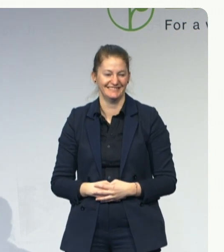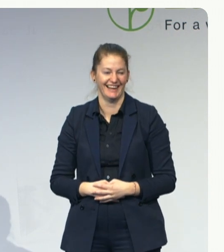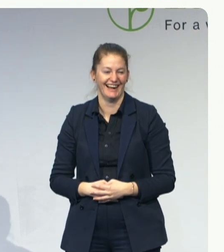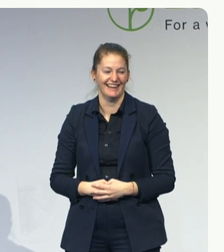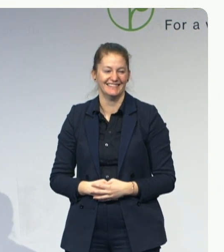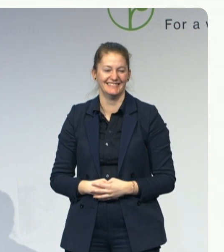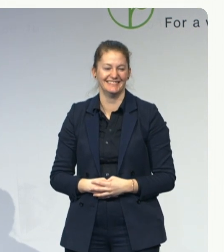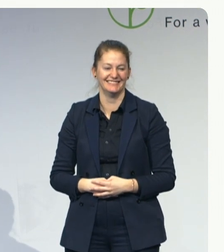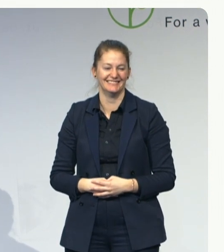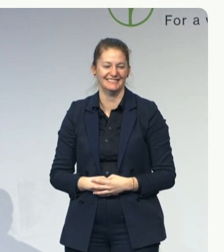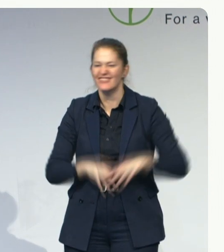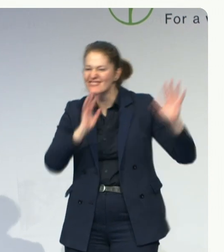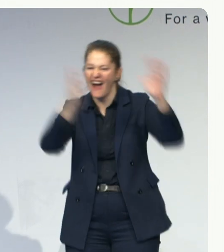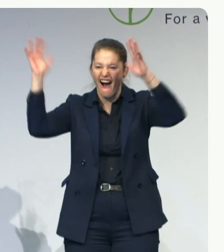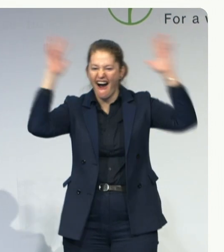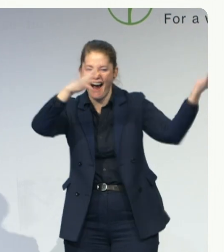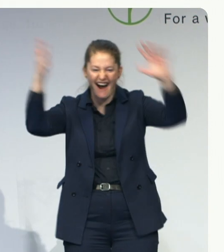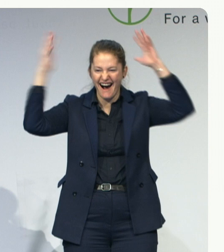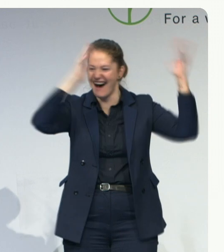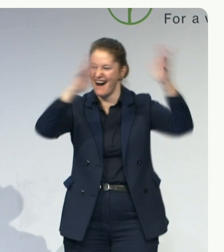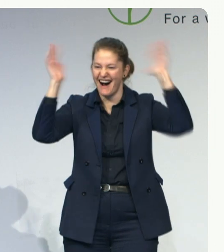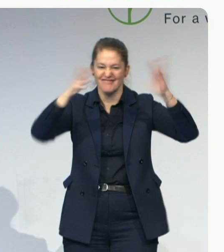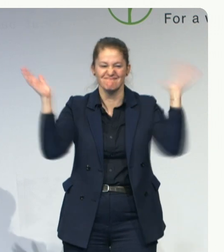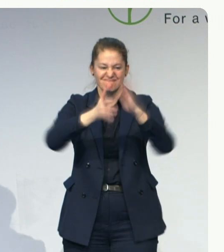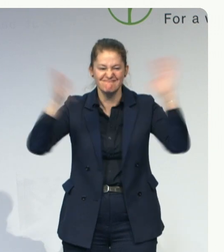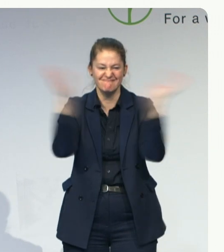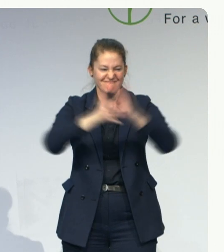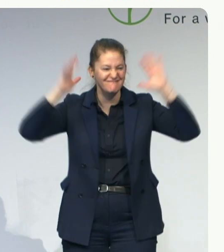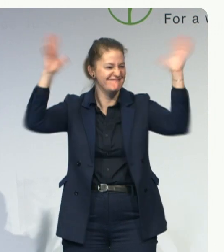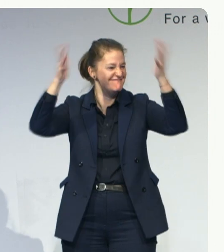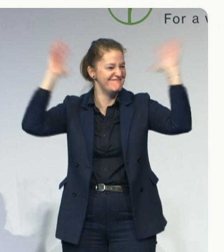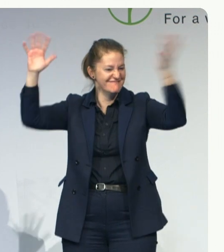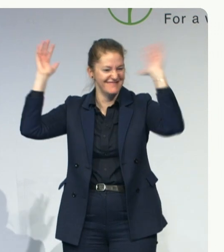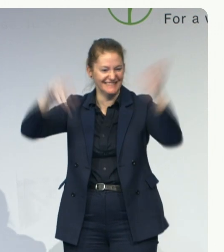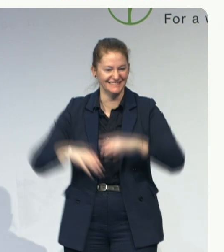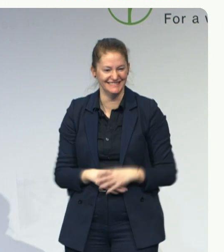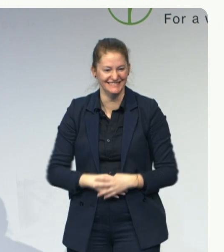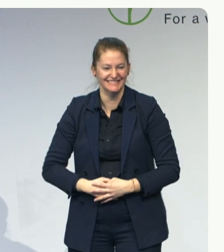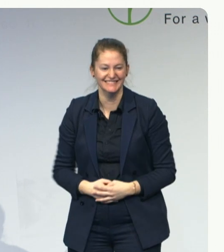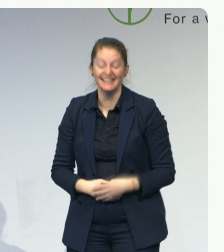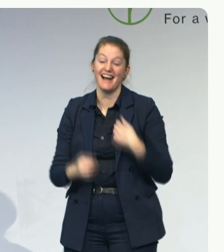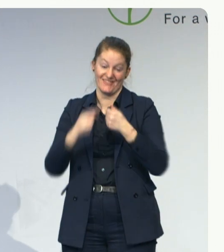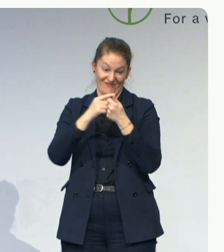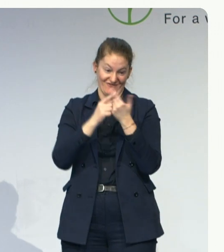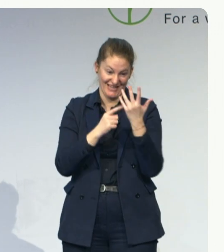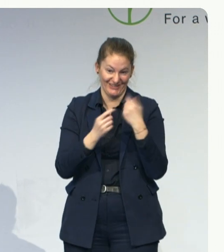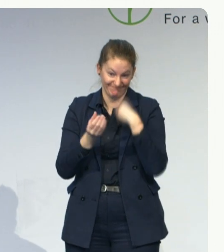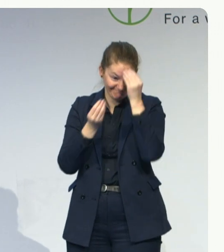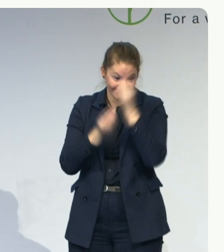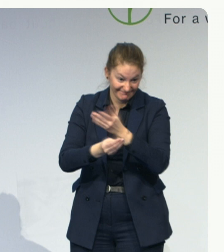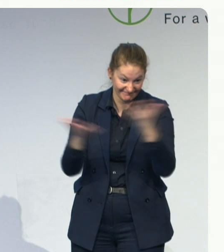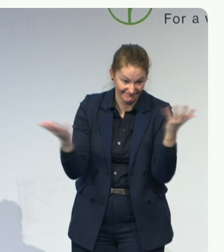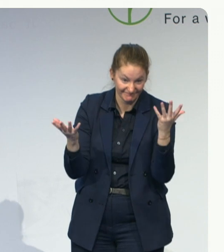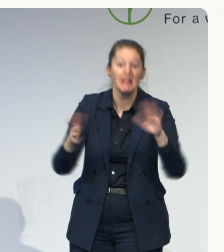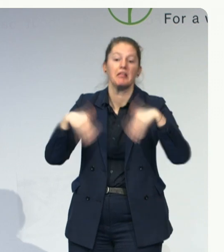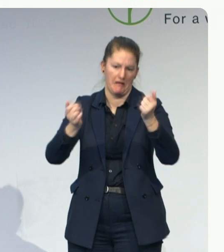Woo-hoo! Now, a few messages, my friends, before anybody runs out to dinner. I would like